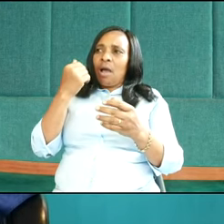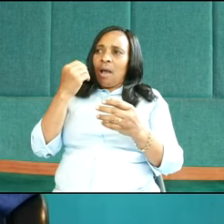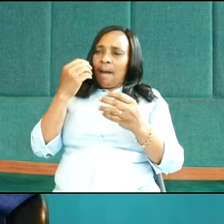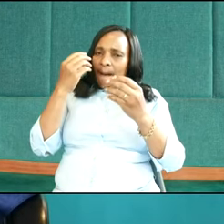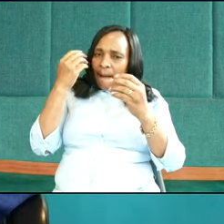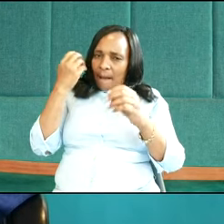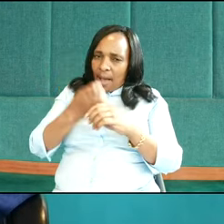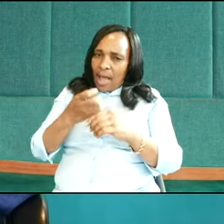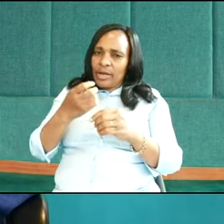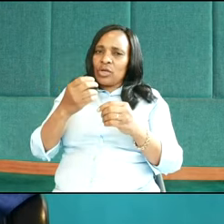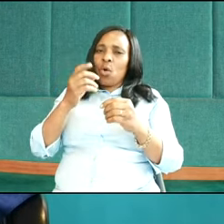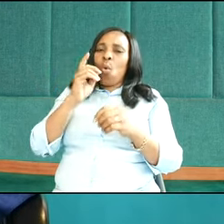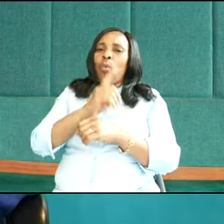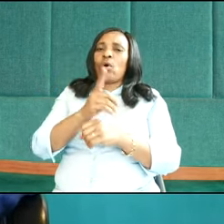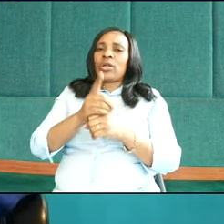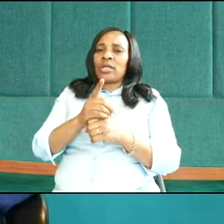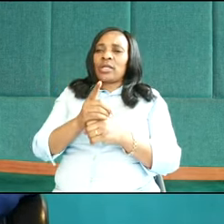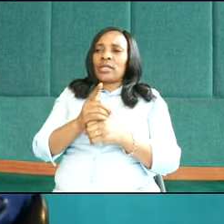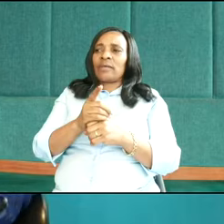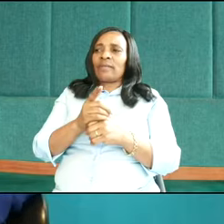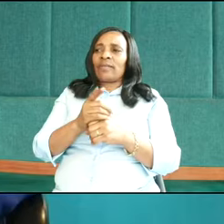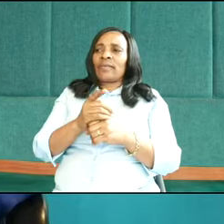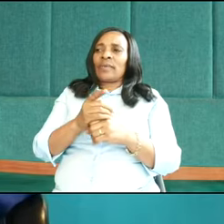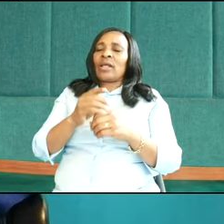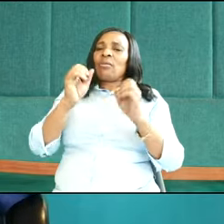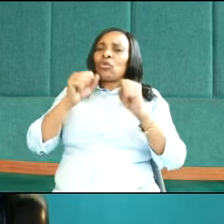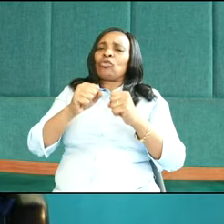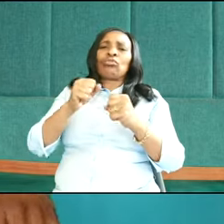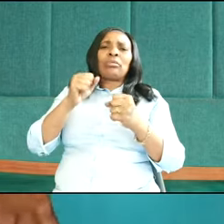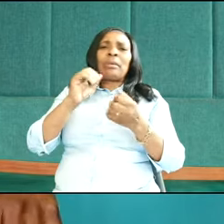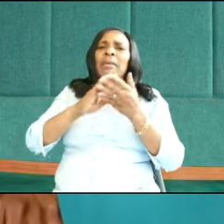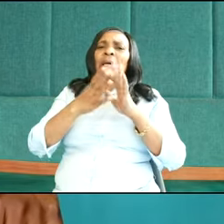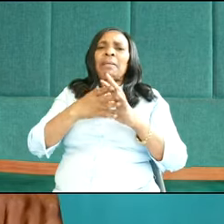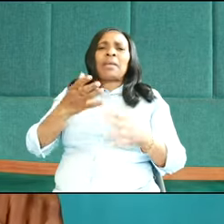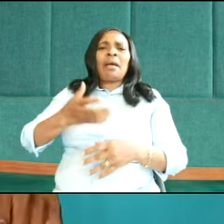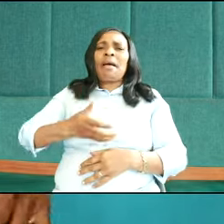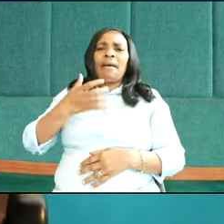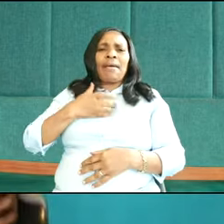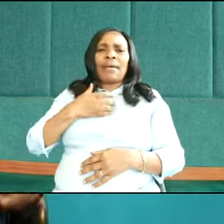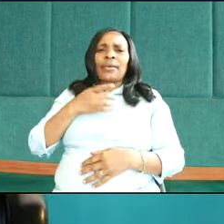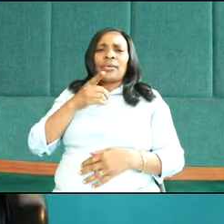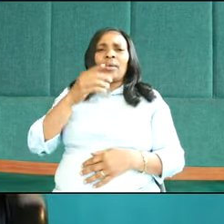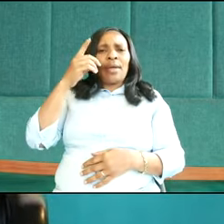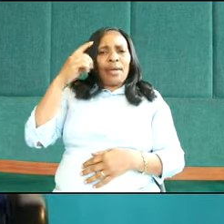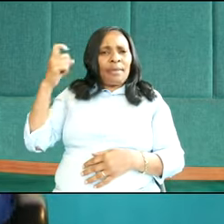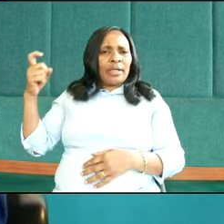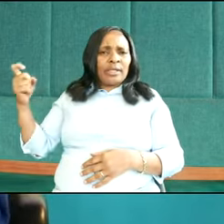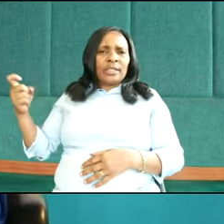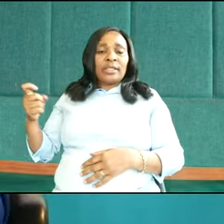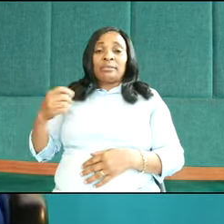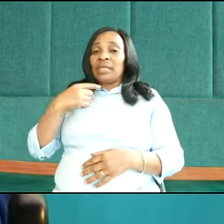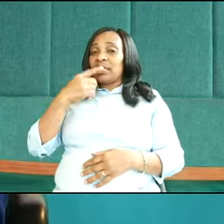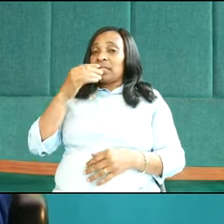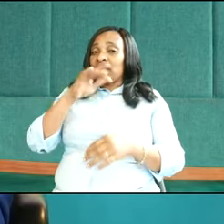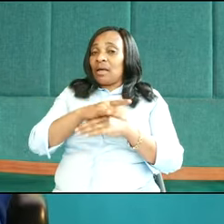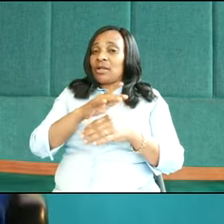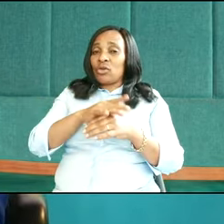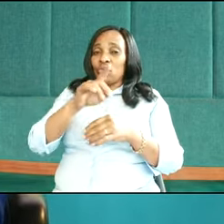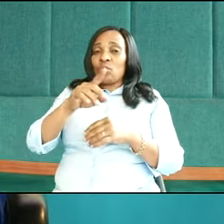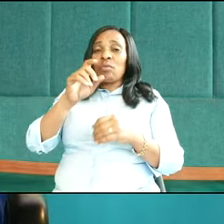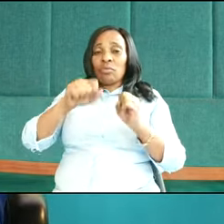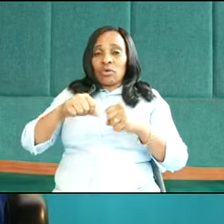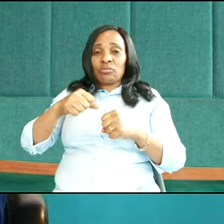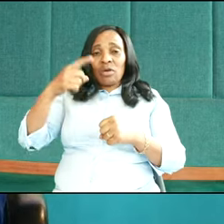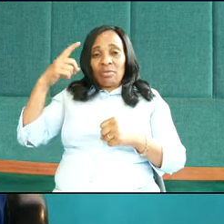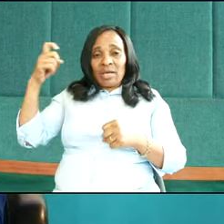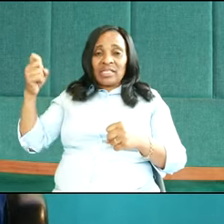imagine, you know, he was even angry. He was terribly angry and understandably so. You can imagine, I said earlier, you know, you can imagine